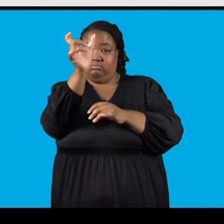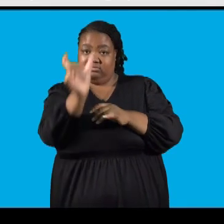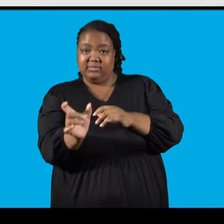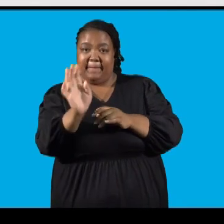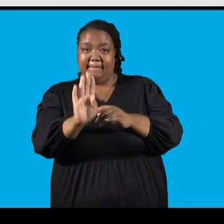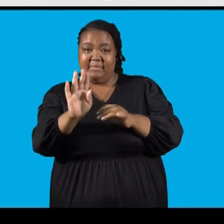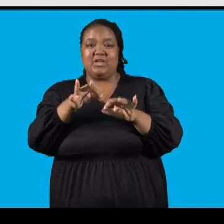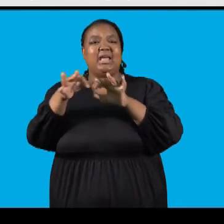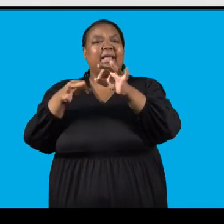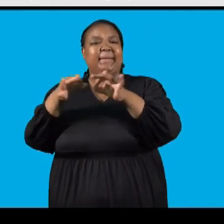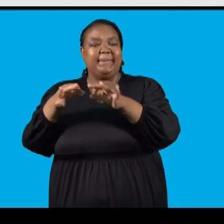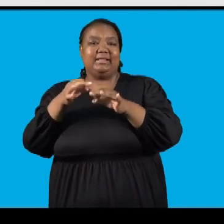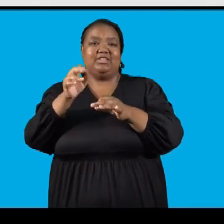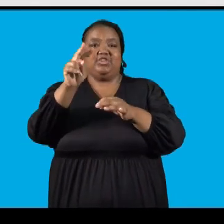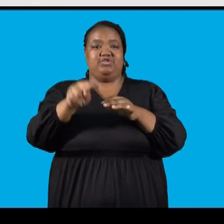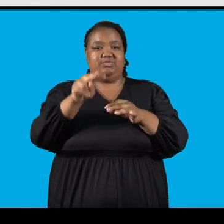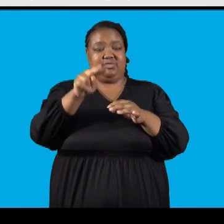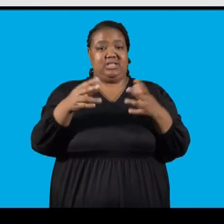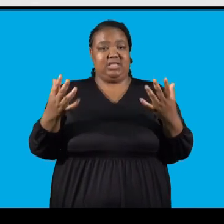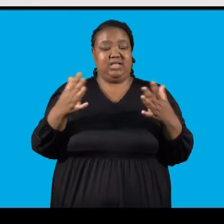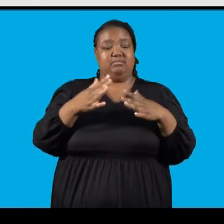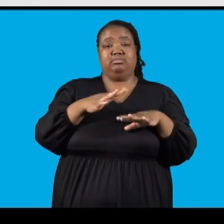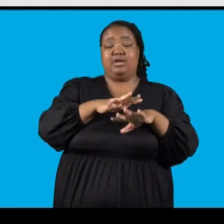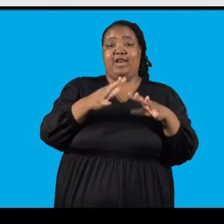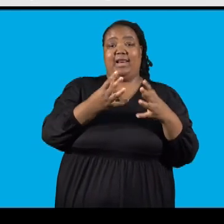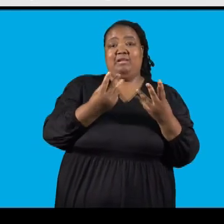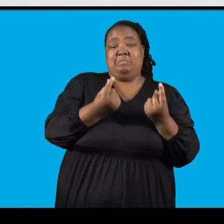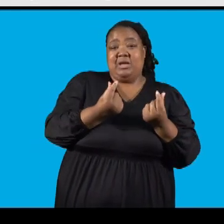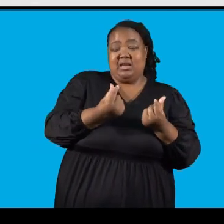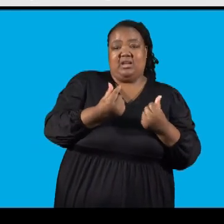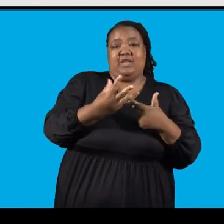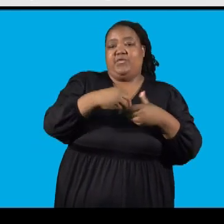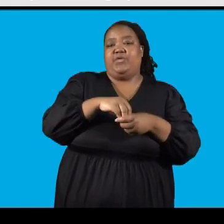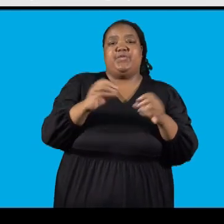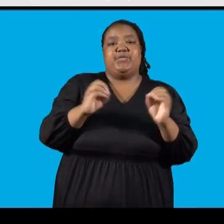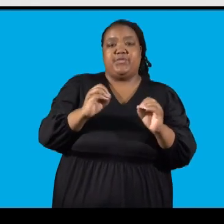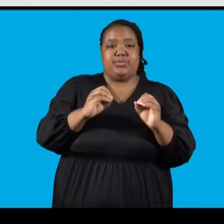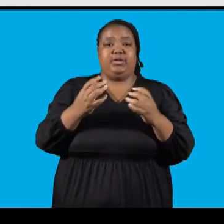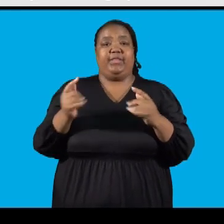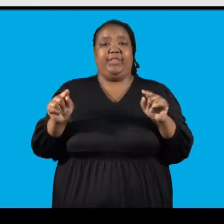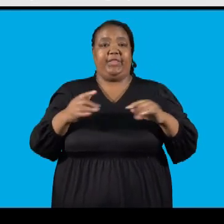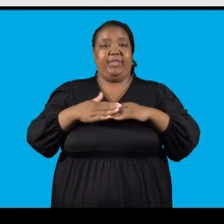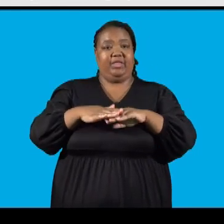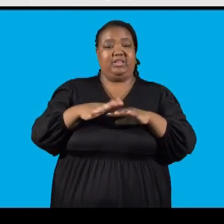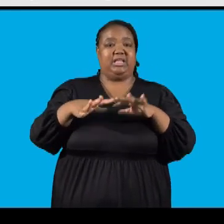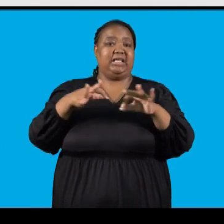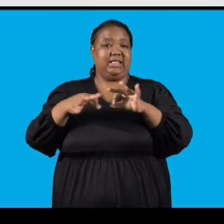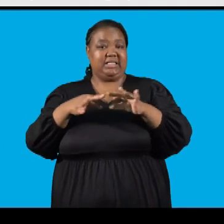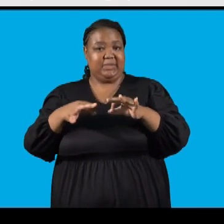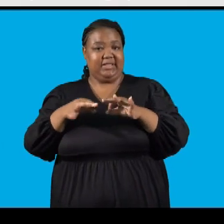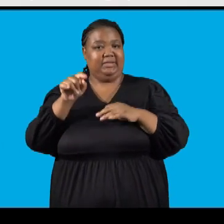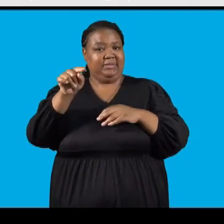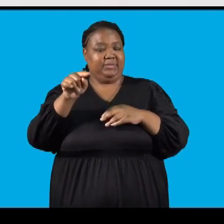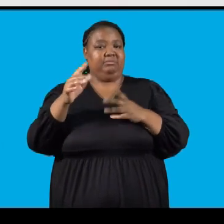the descriptions in column B. Non-price competition, collusion, price leadership,